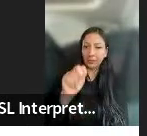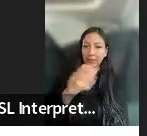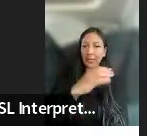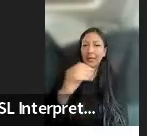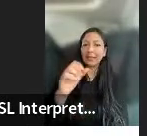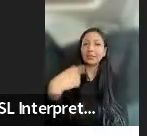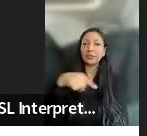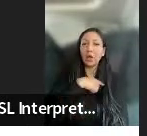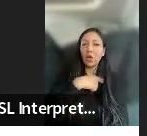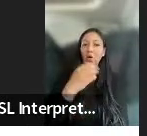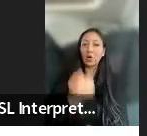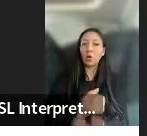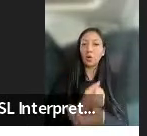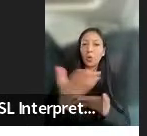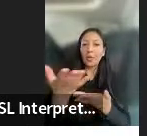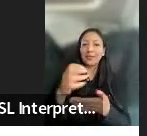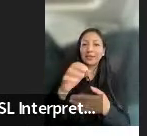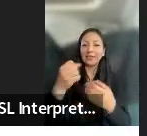stream.